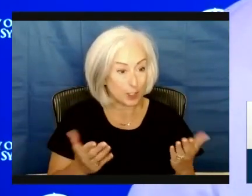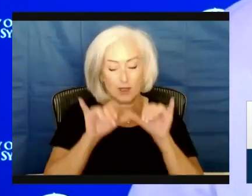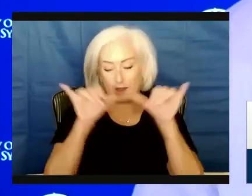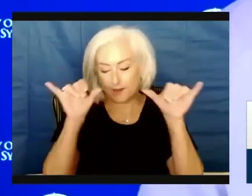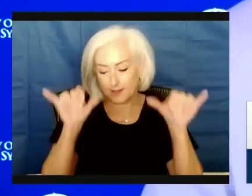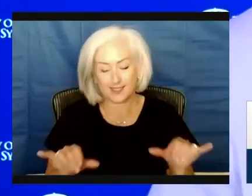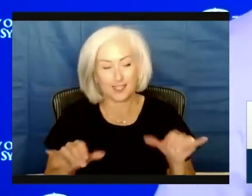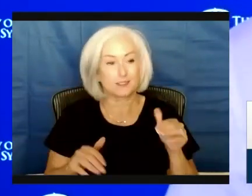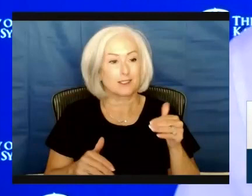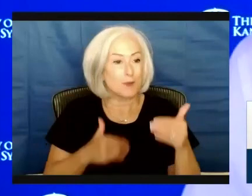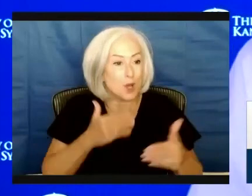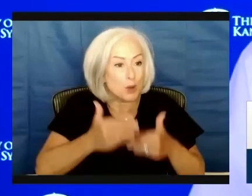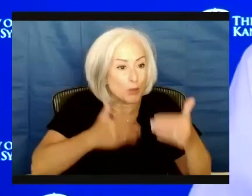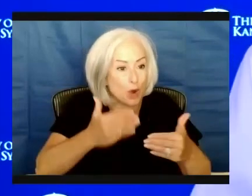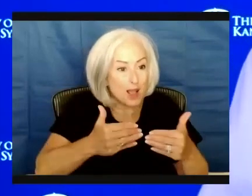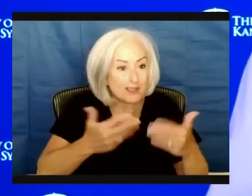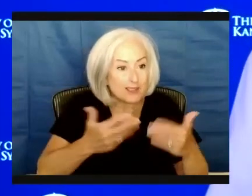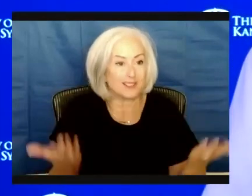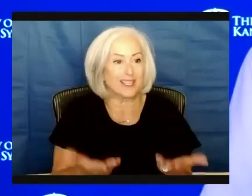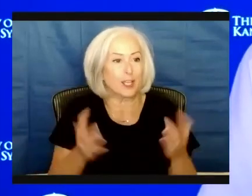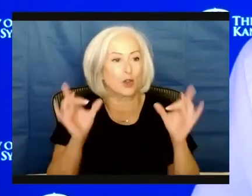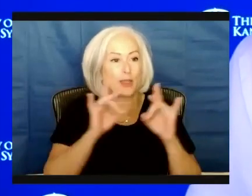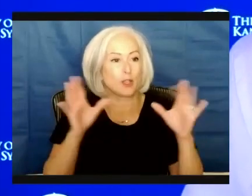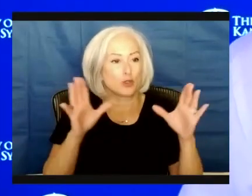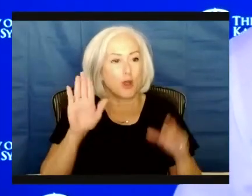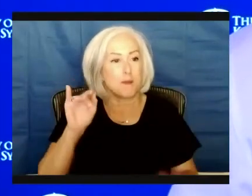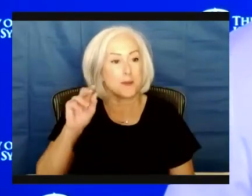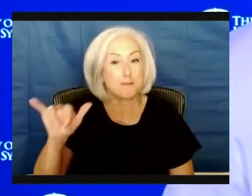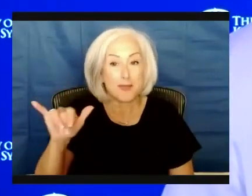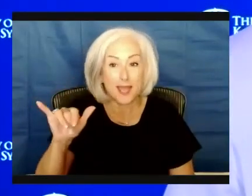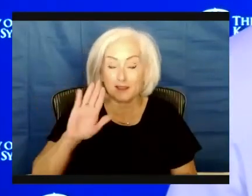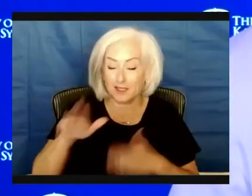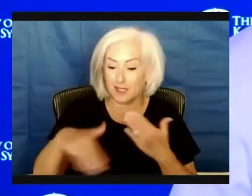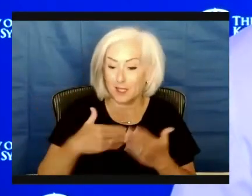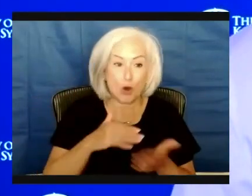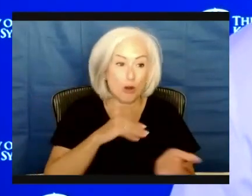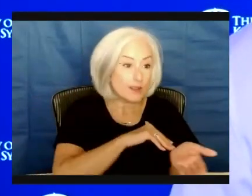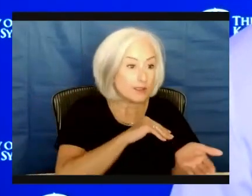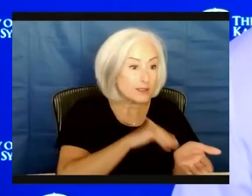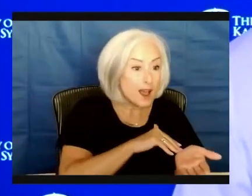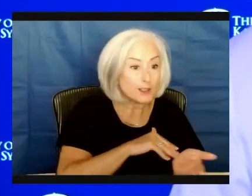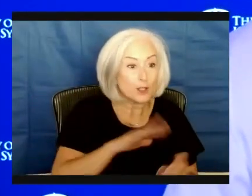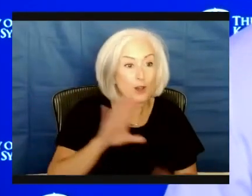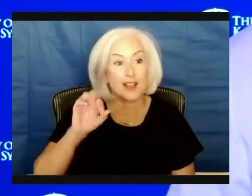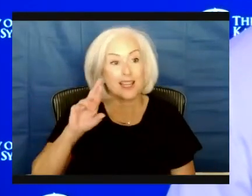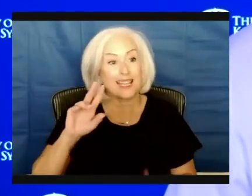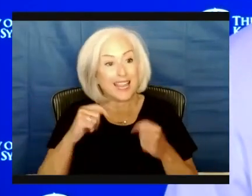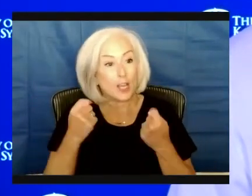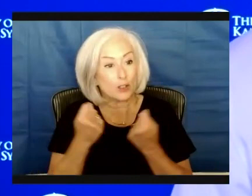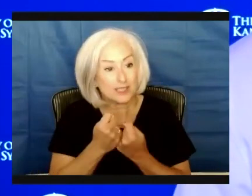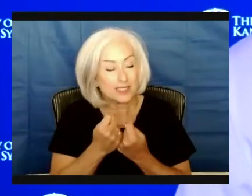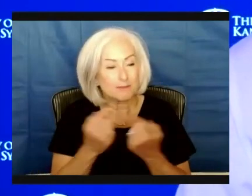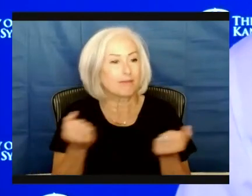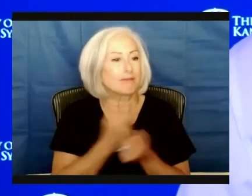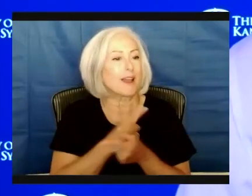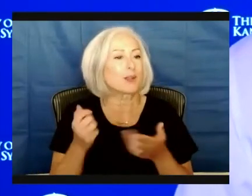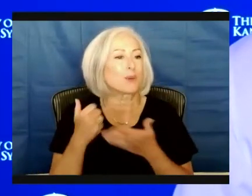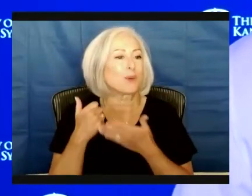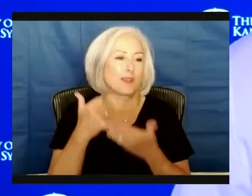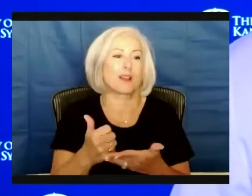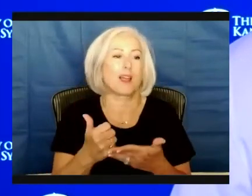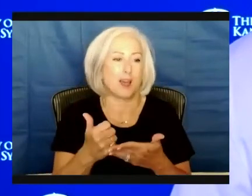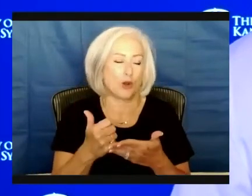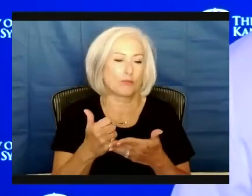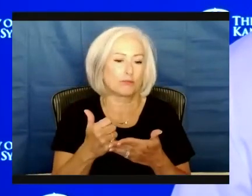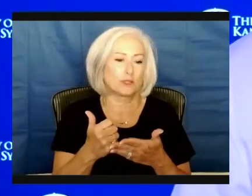our trauma bay, all of our physicians and care teams and nurses that help to do that. So just very, very thankful